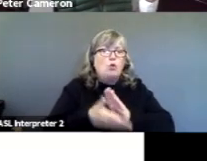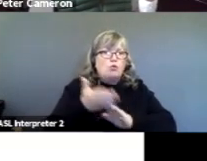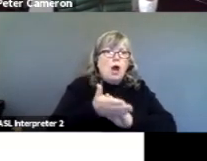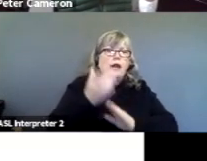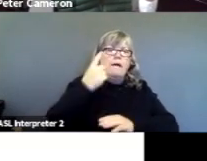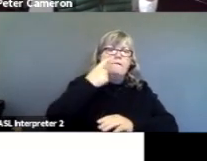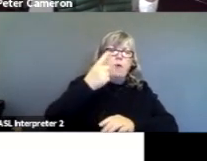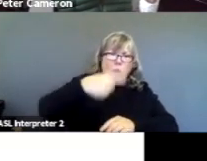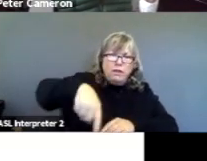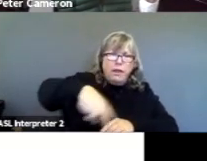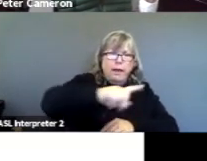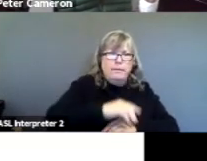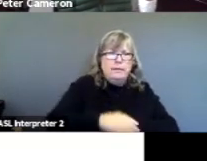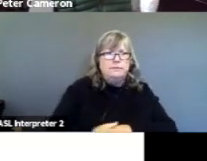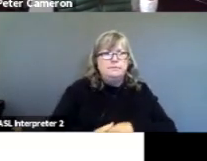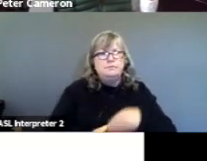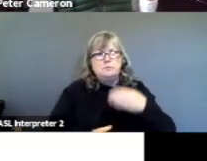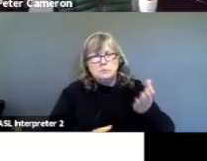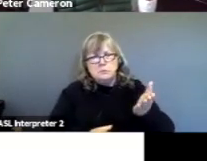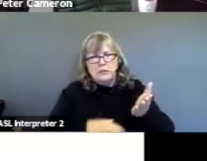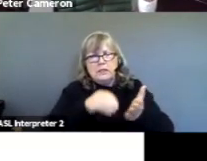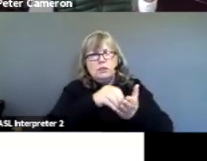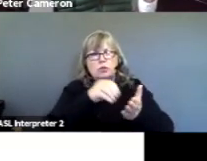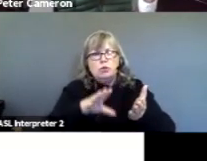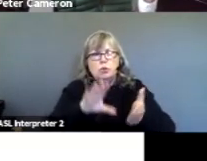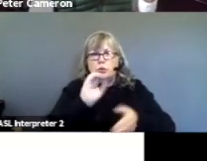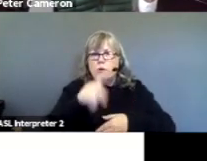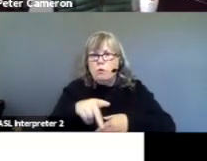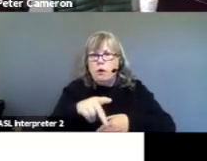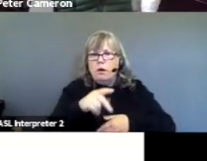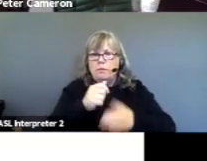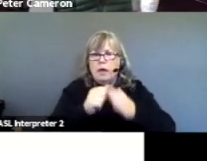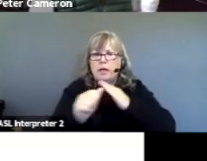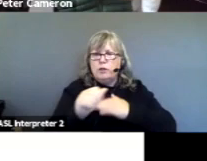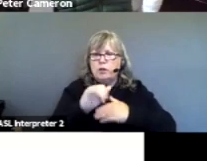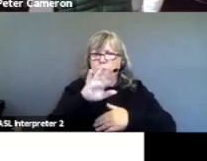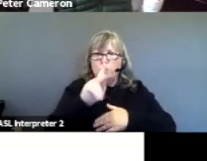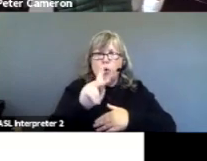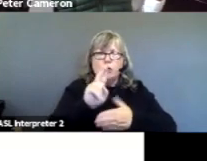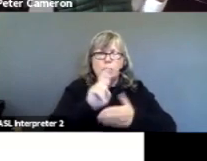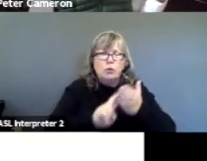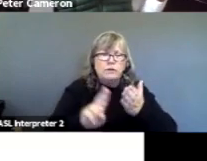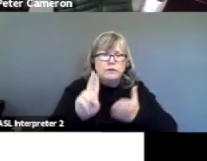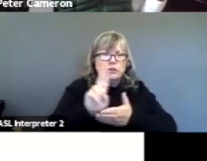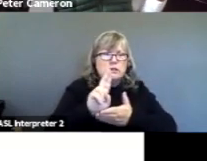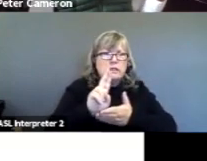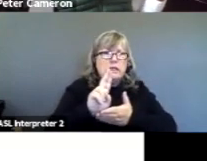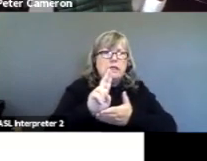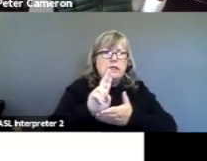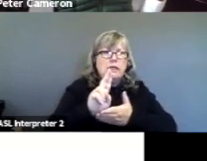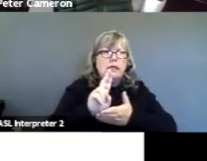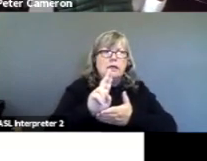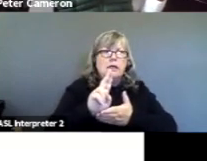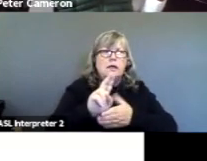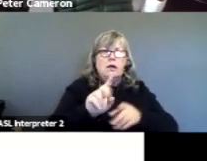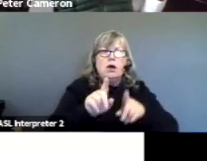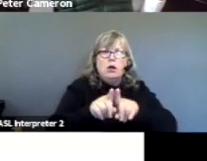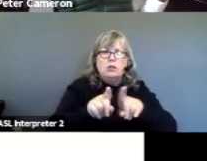This is a student co-op at the York University. They run a cafe. They've also expanded into selling